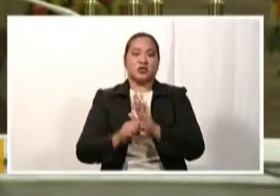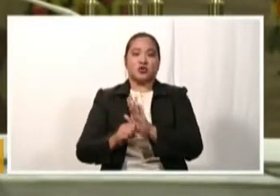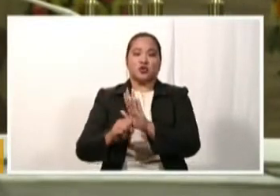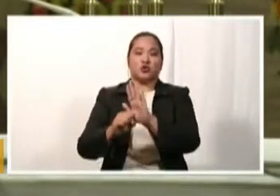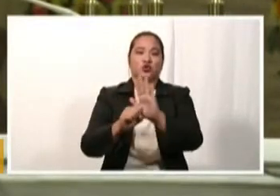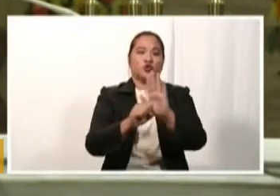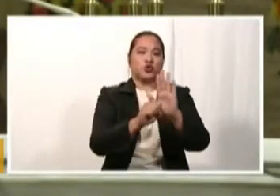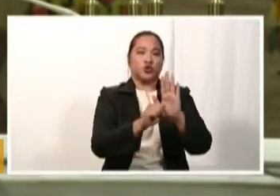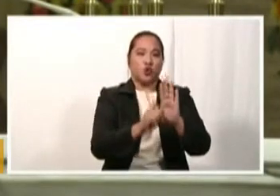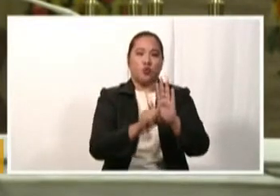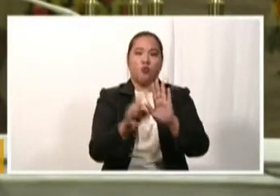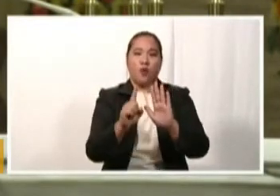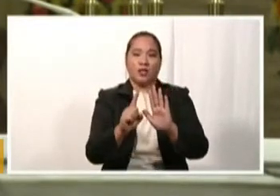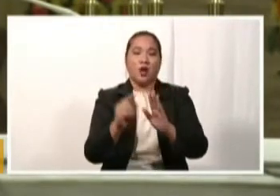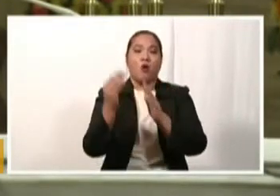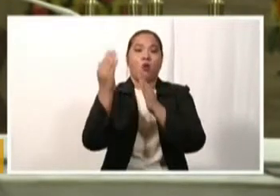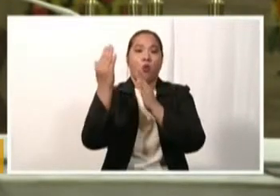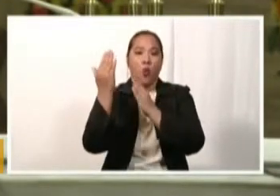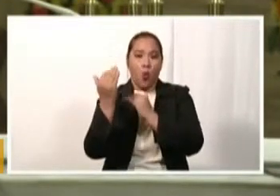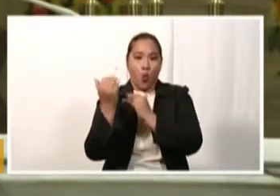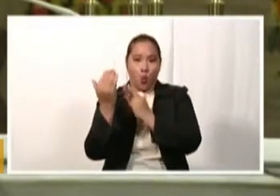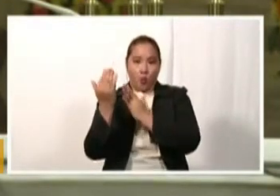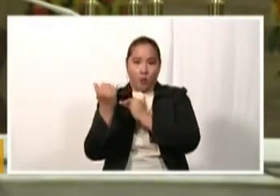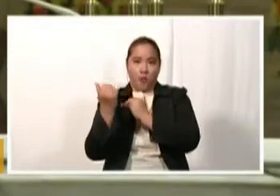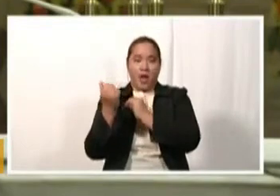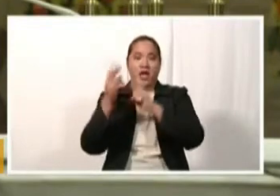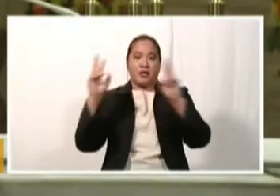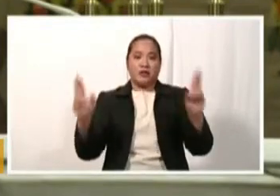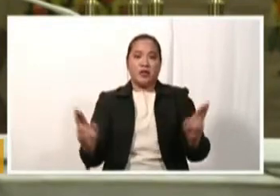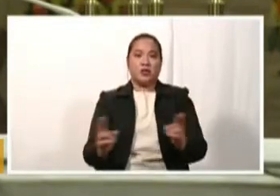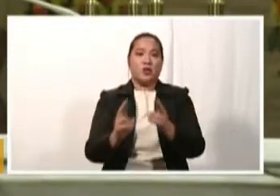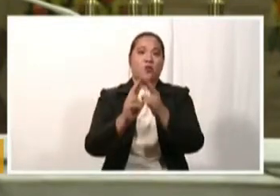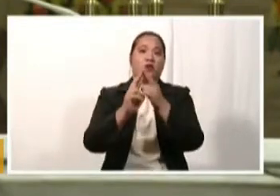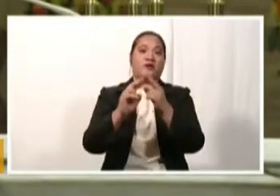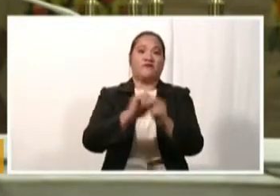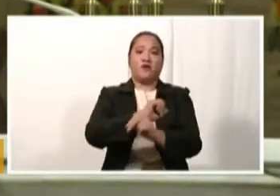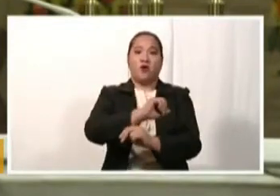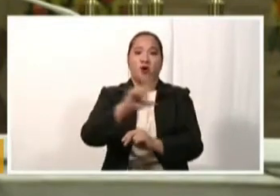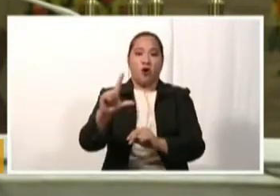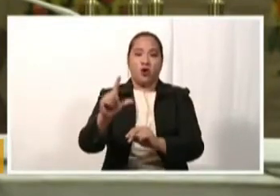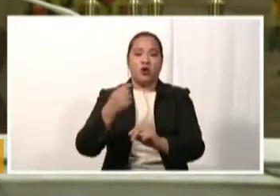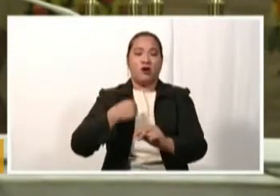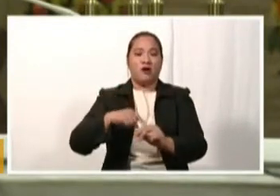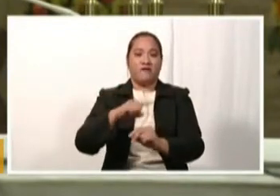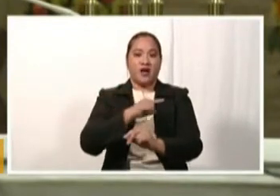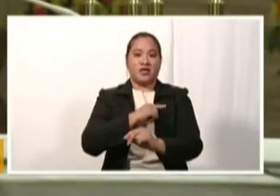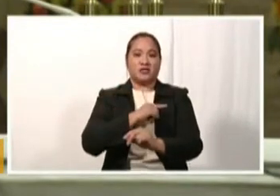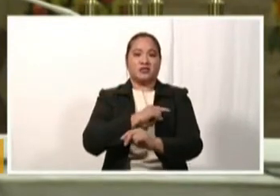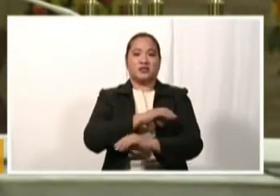a symbol of hope and renewal for all of us.